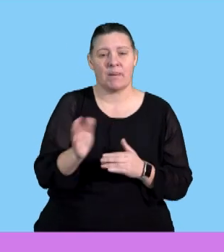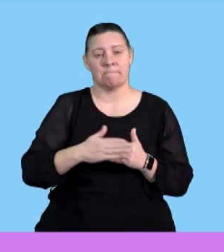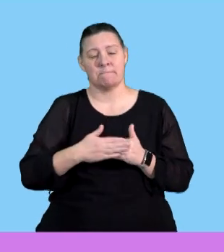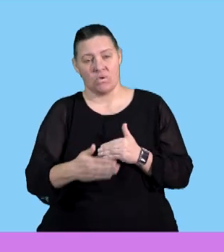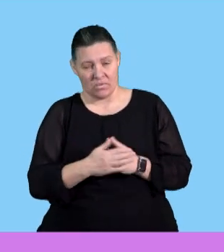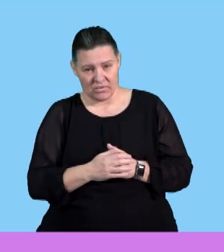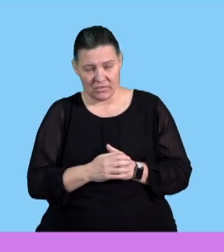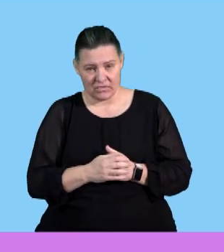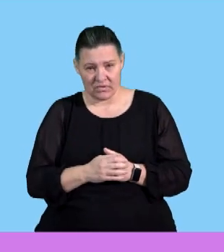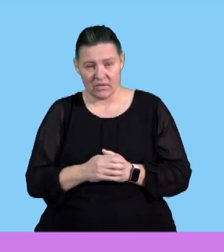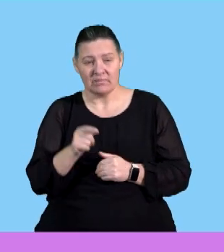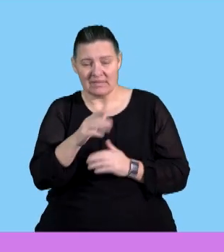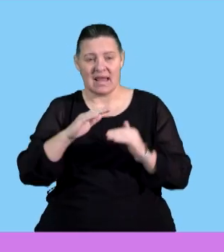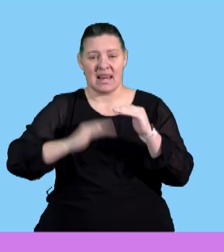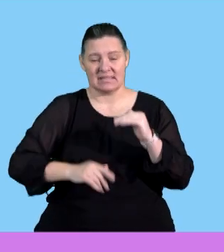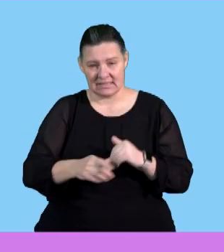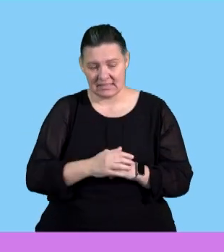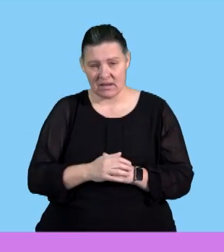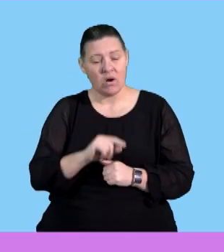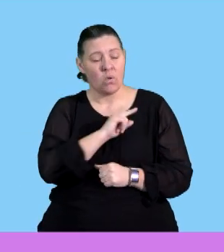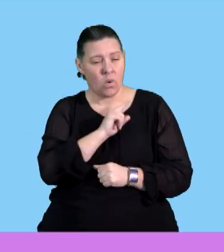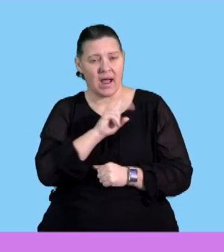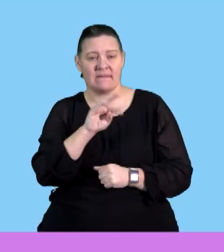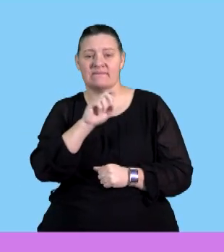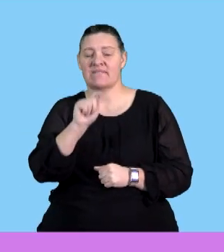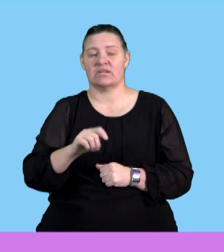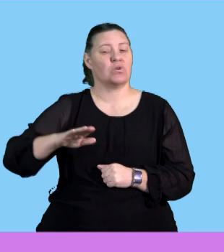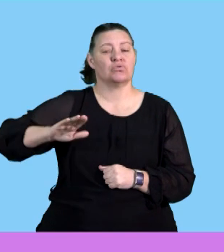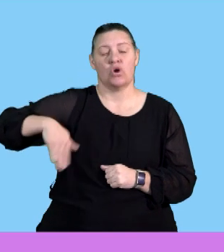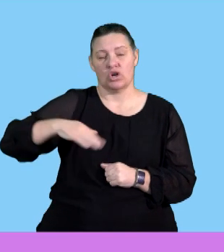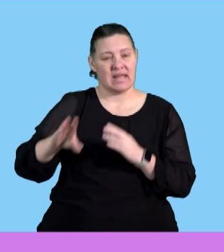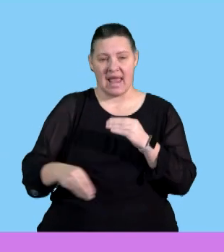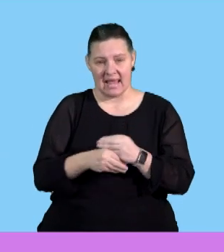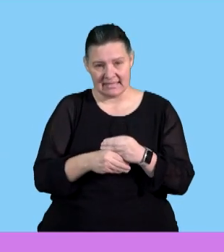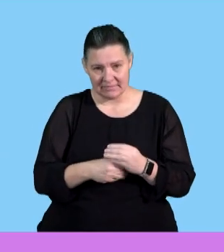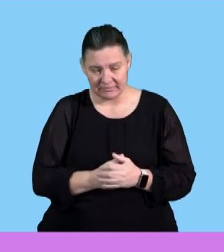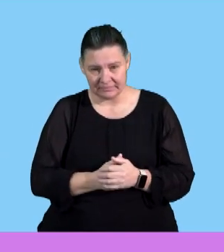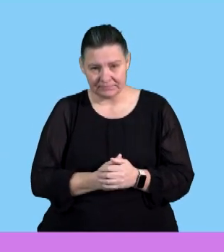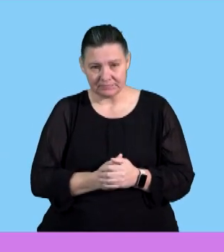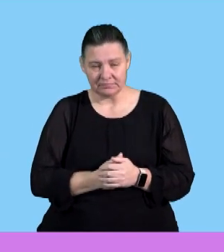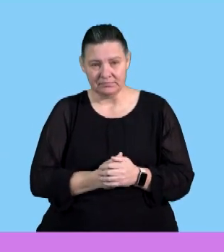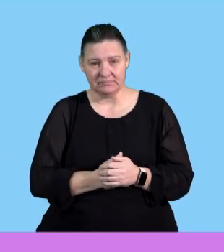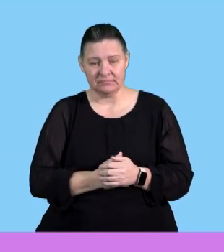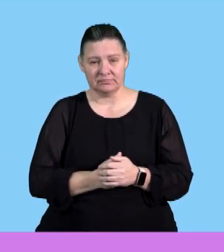be more than this one. It's less because VAT was not yet added on it.